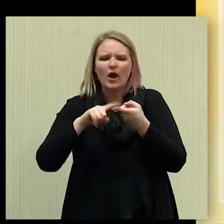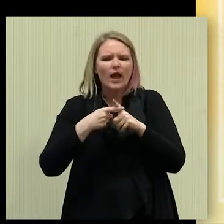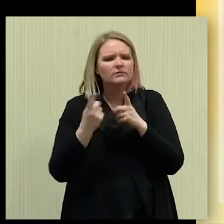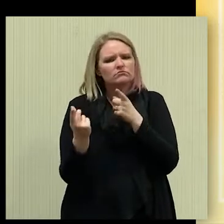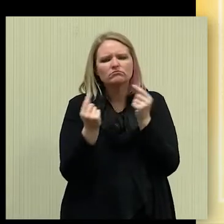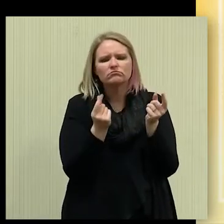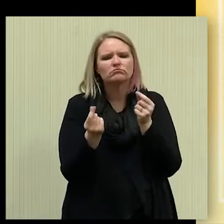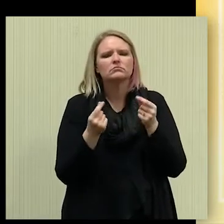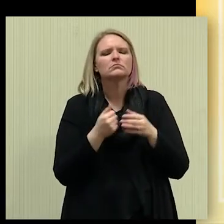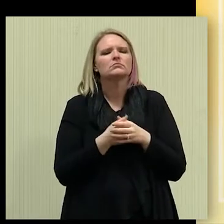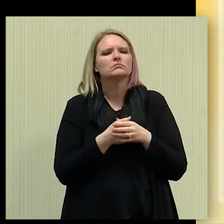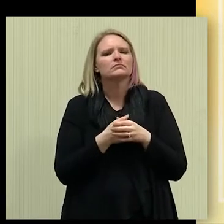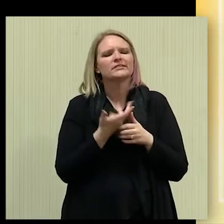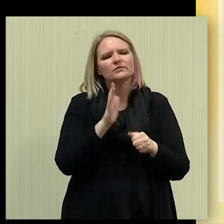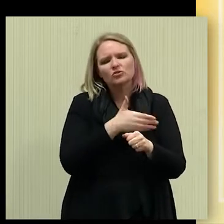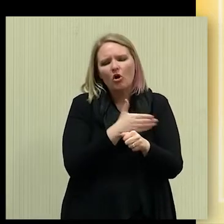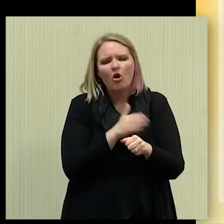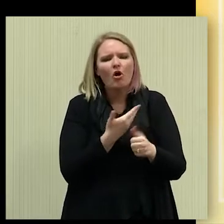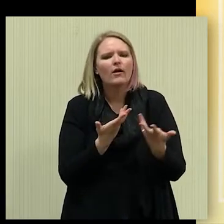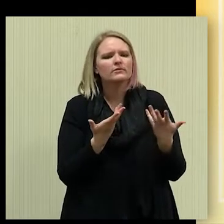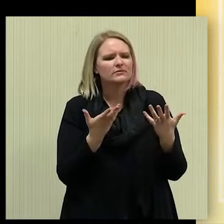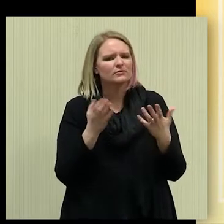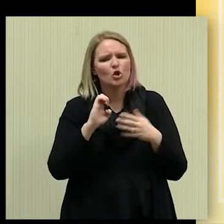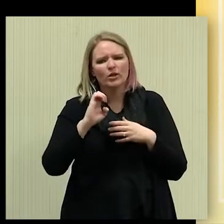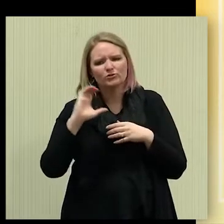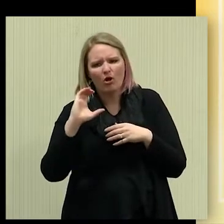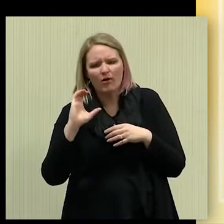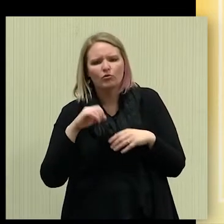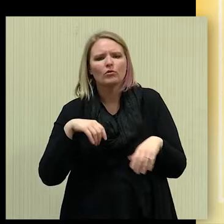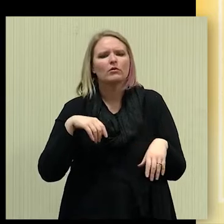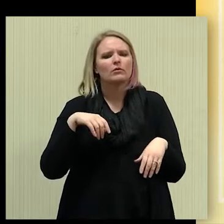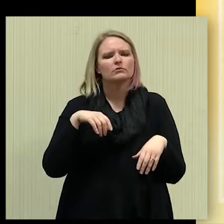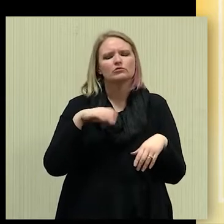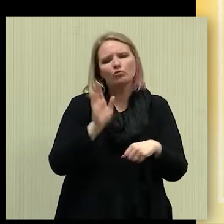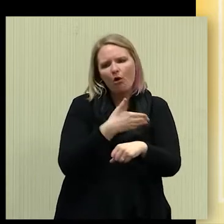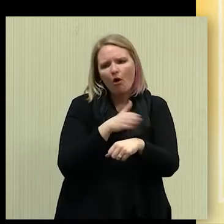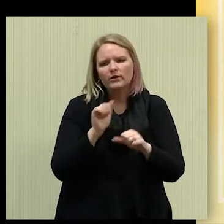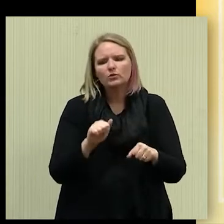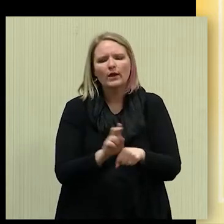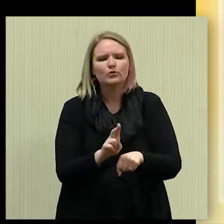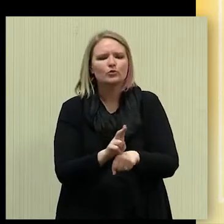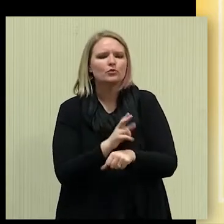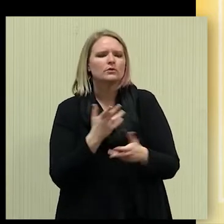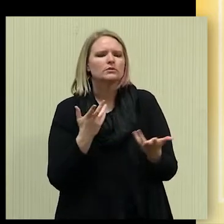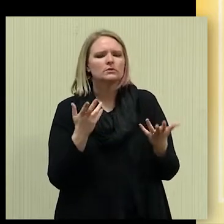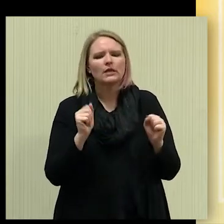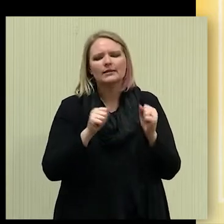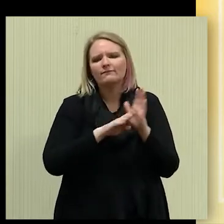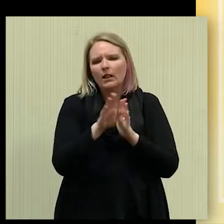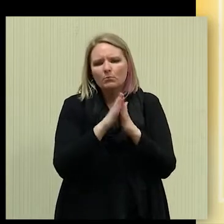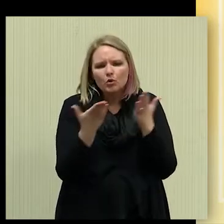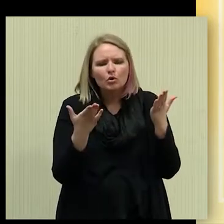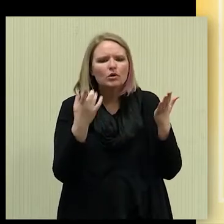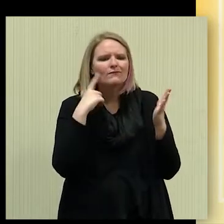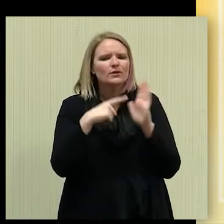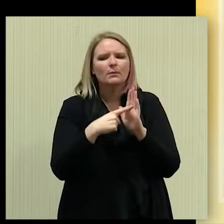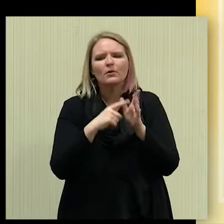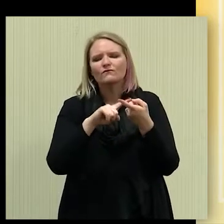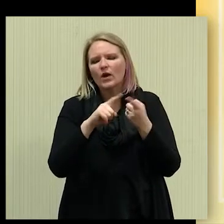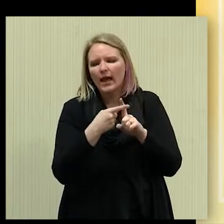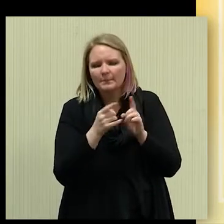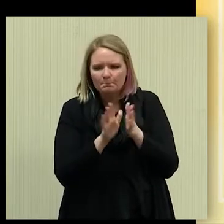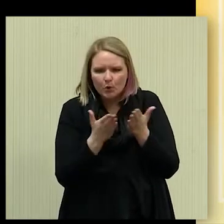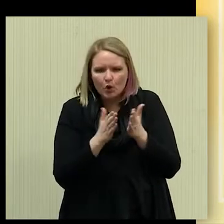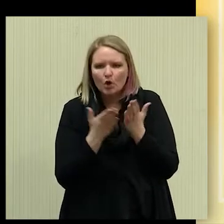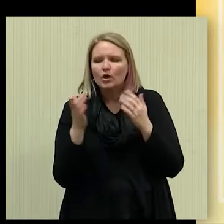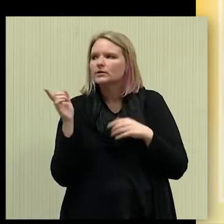with each other. There's songs in the early childhood area you can use. You can develop books like friendship books,